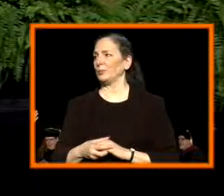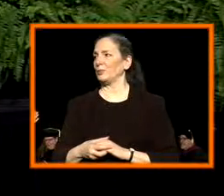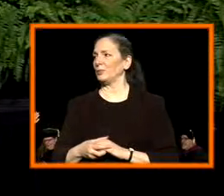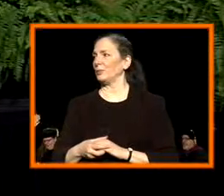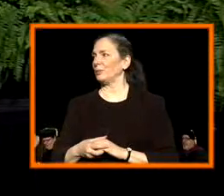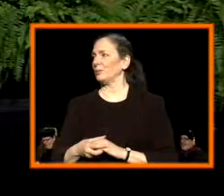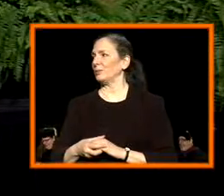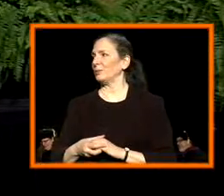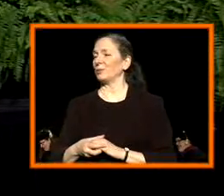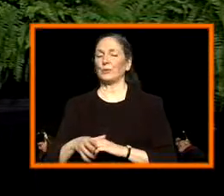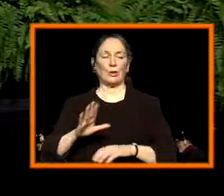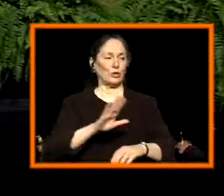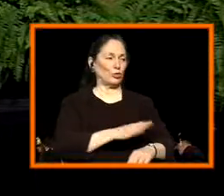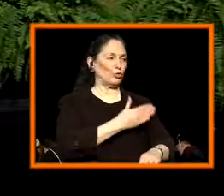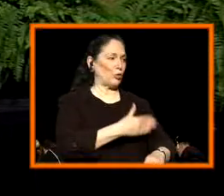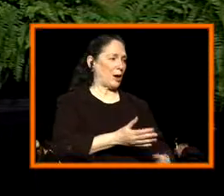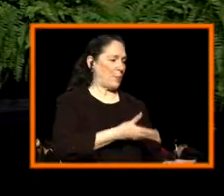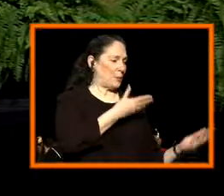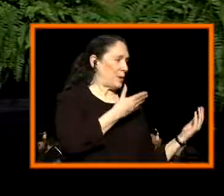Strike up the band.